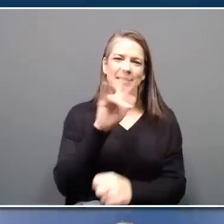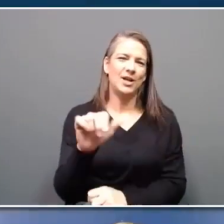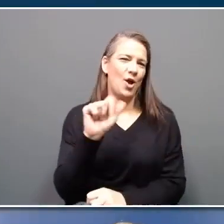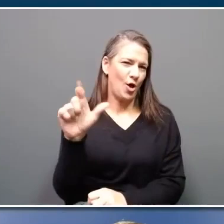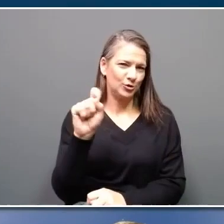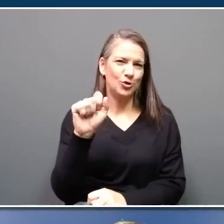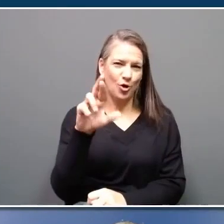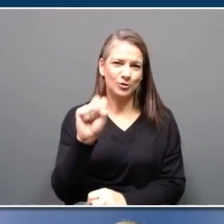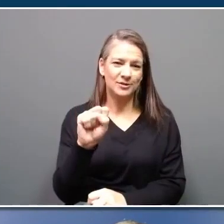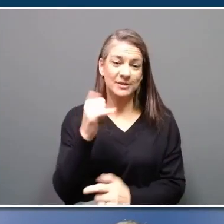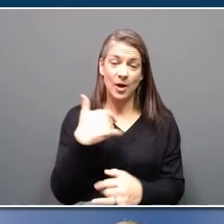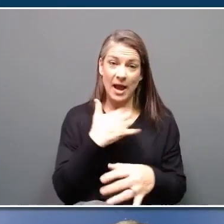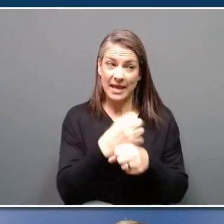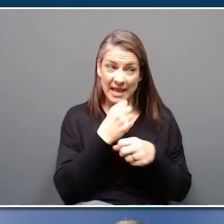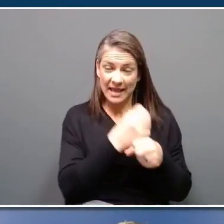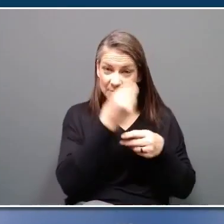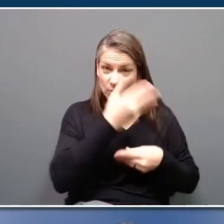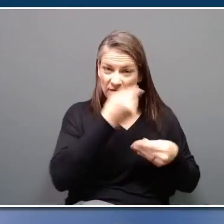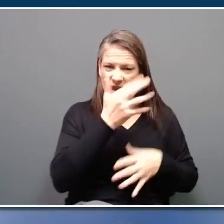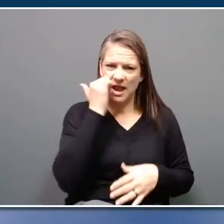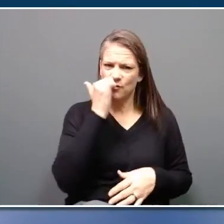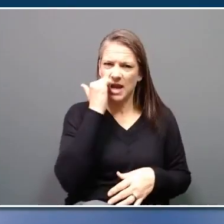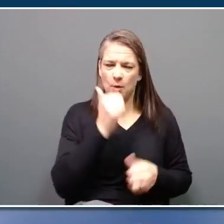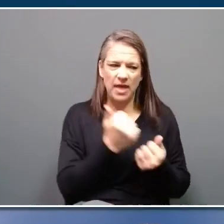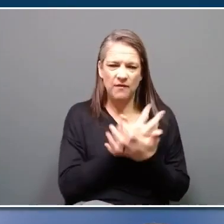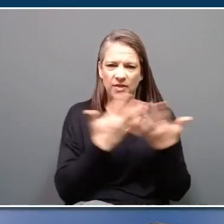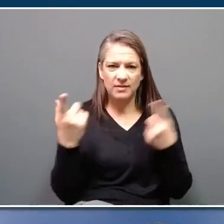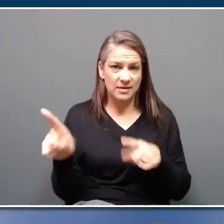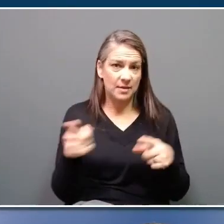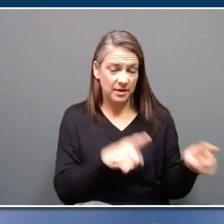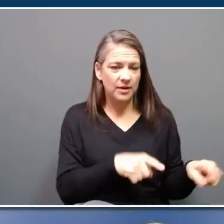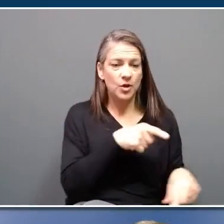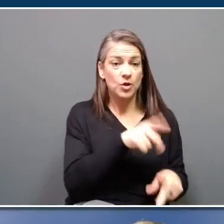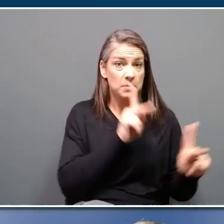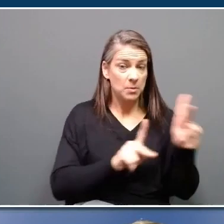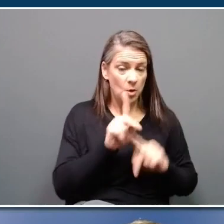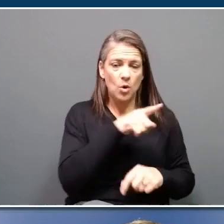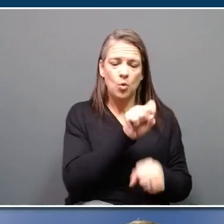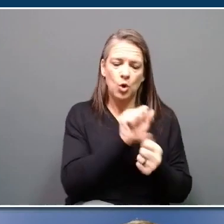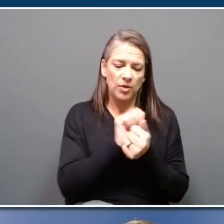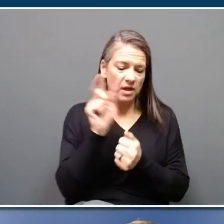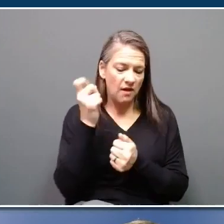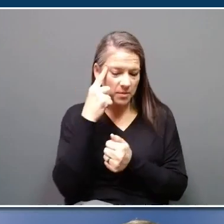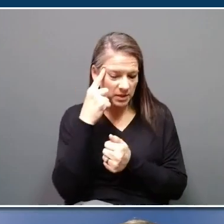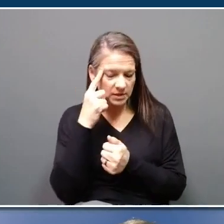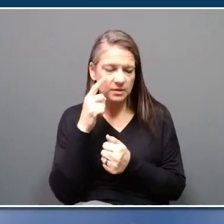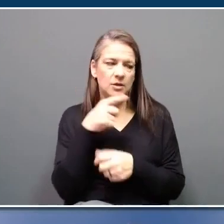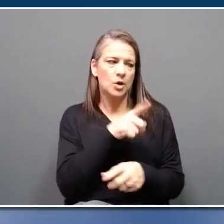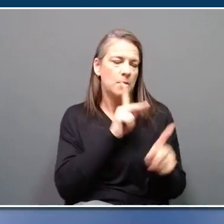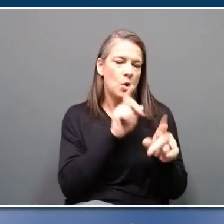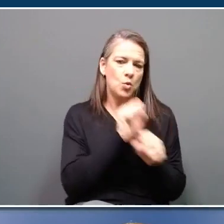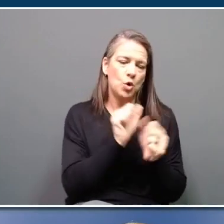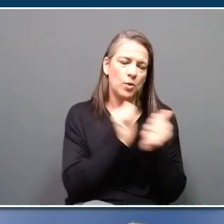get a briefing just about daily with everything that is coming through. These are folks that work with government officials. These are folks that work with